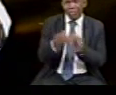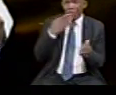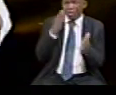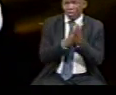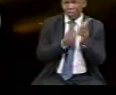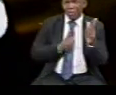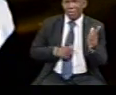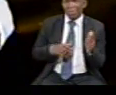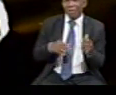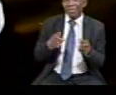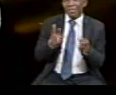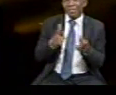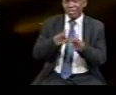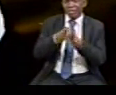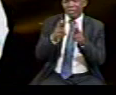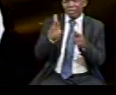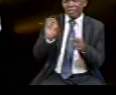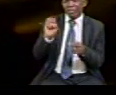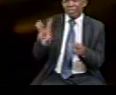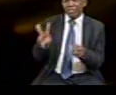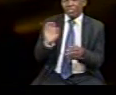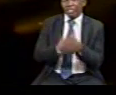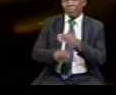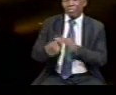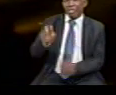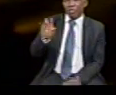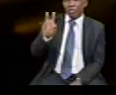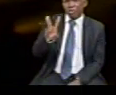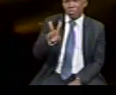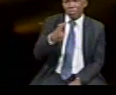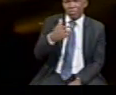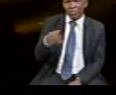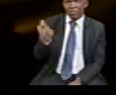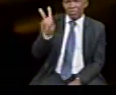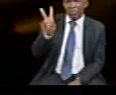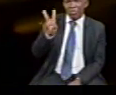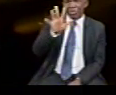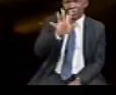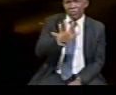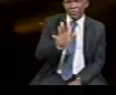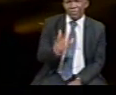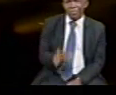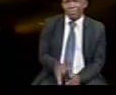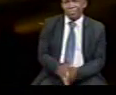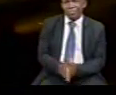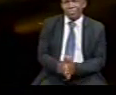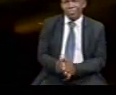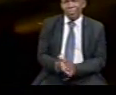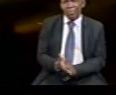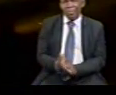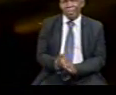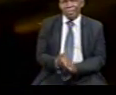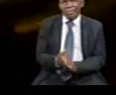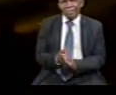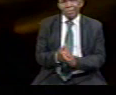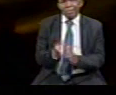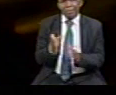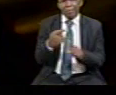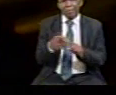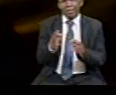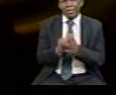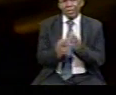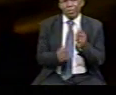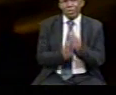2, verse 25. Revelation chapter 2, from verse 25 to